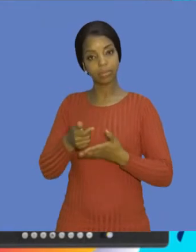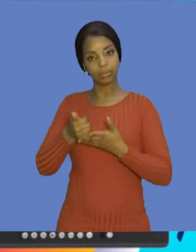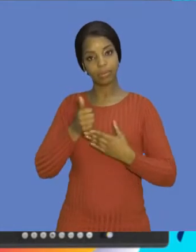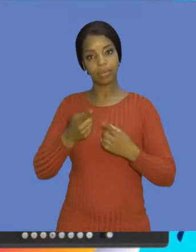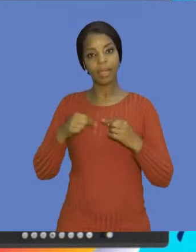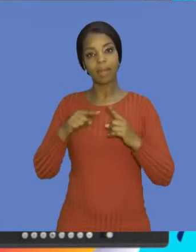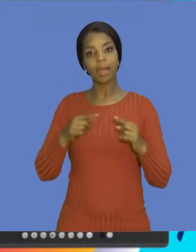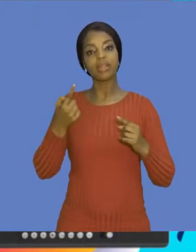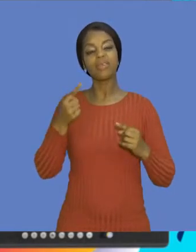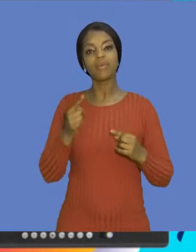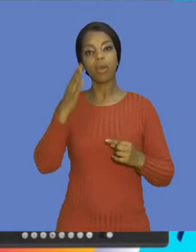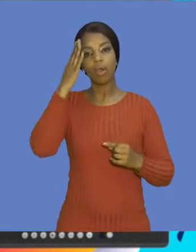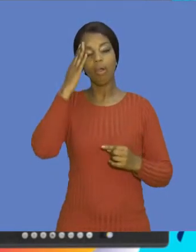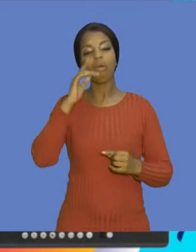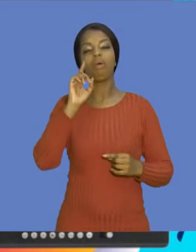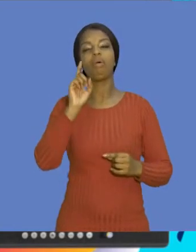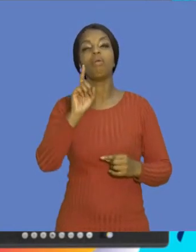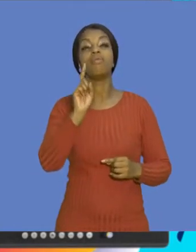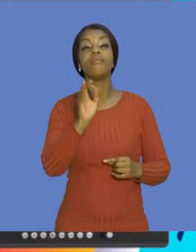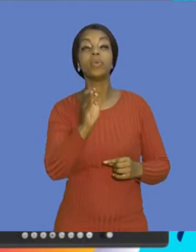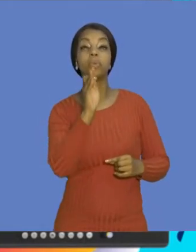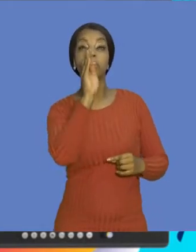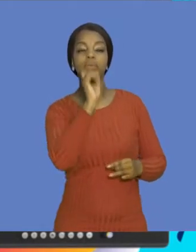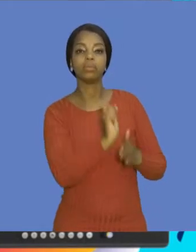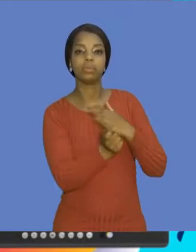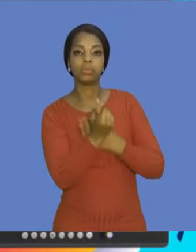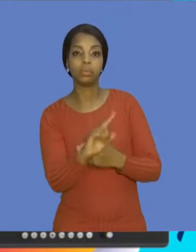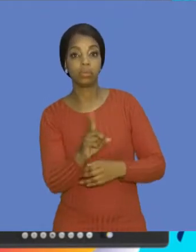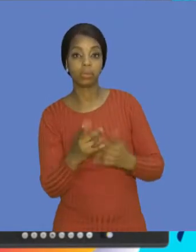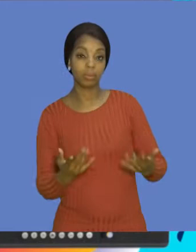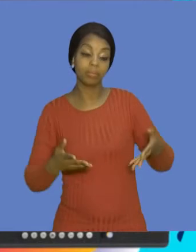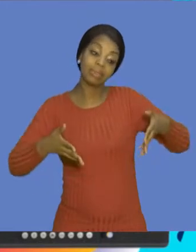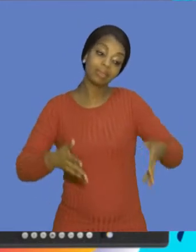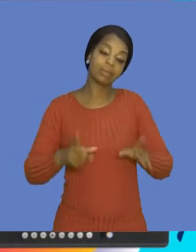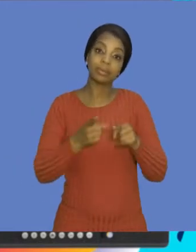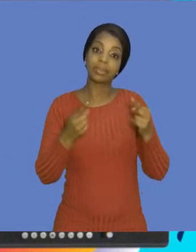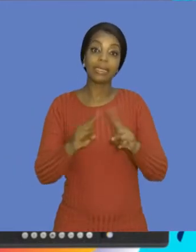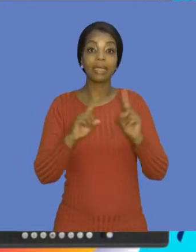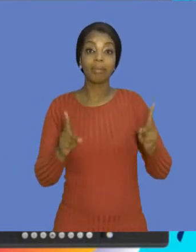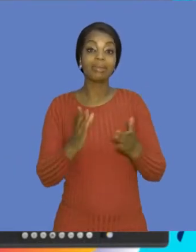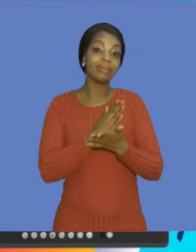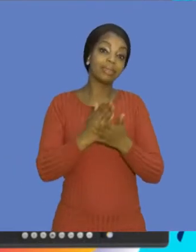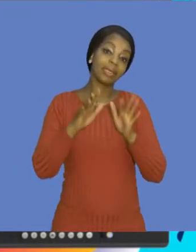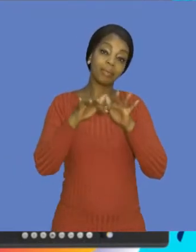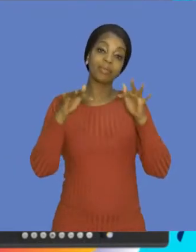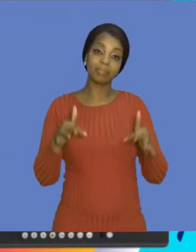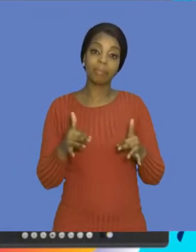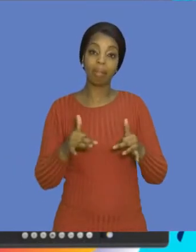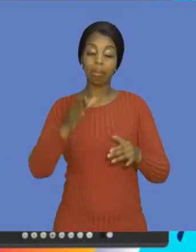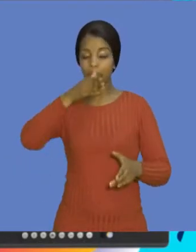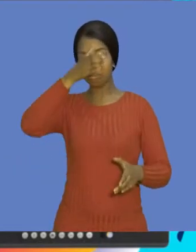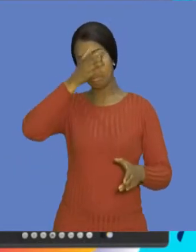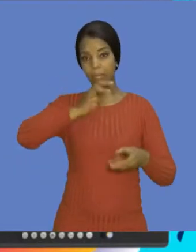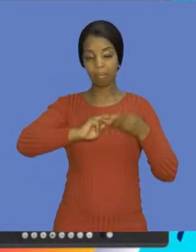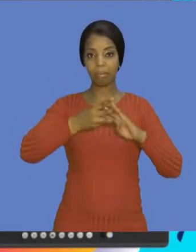to predict what is going to happen in the future. But here, we cannot do that. Although some mathematicians and economists are trying to do